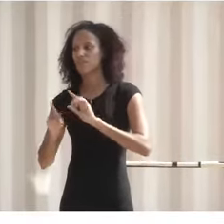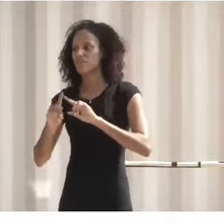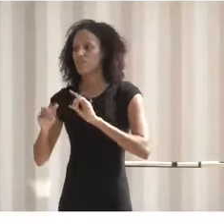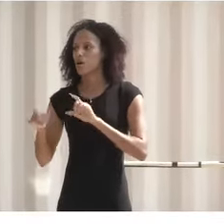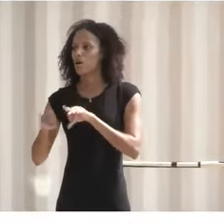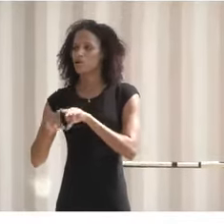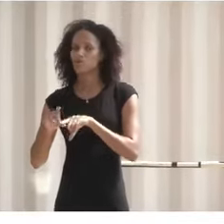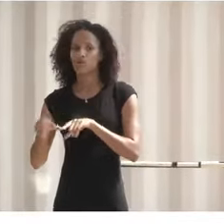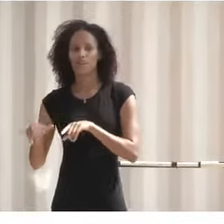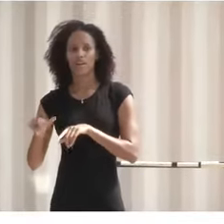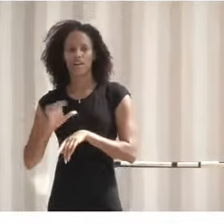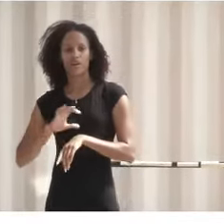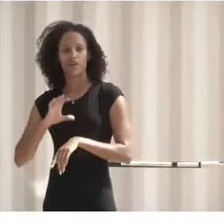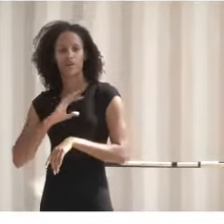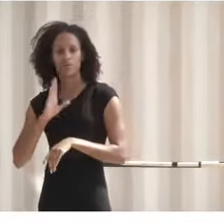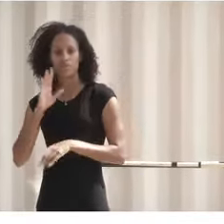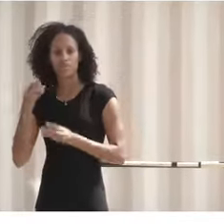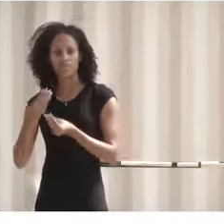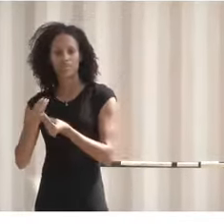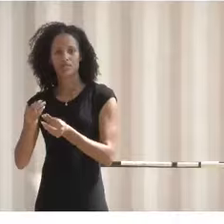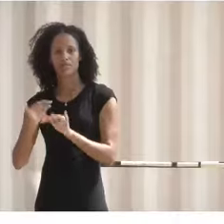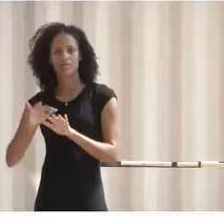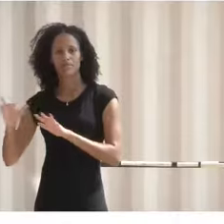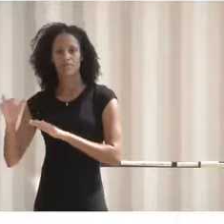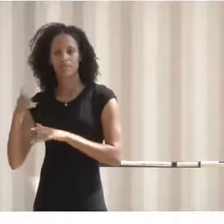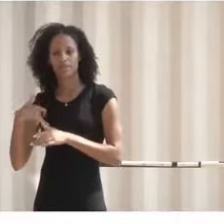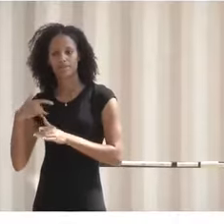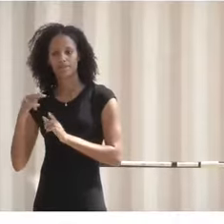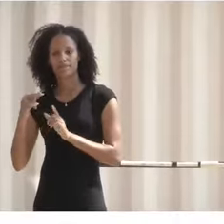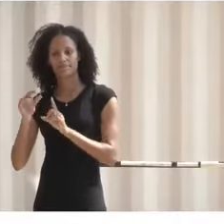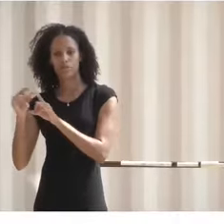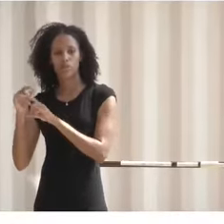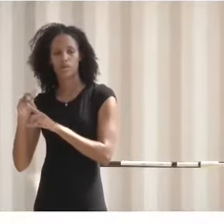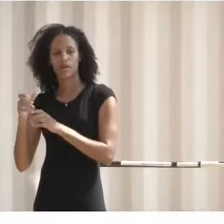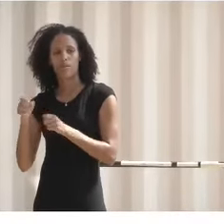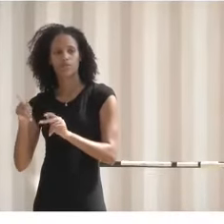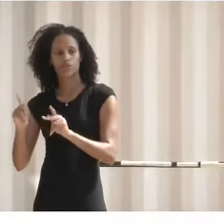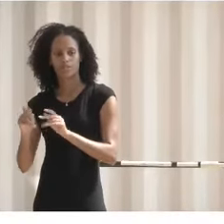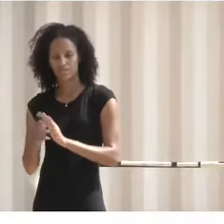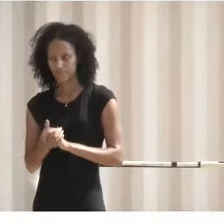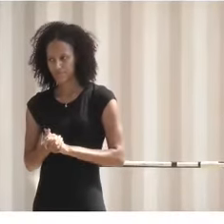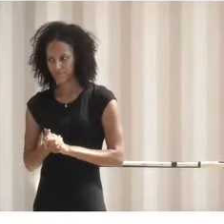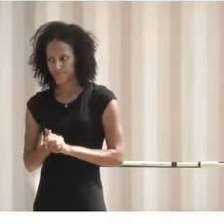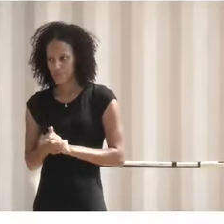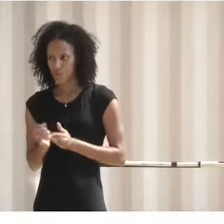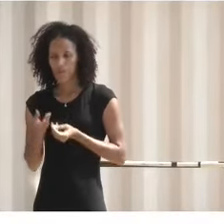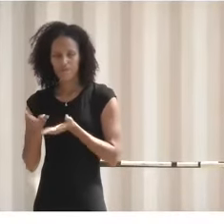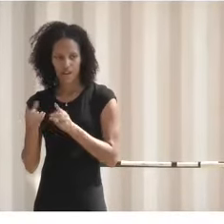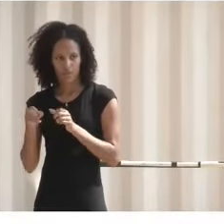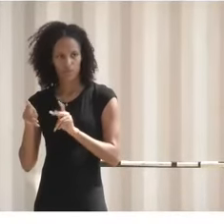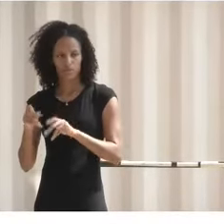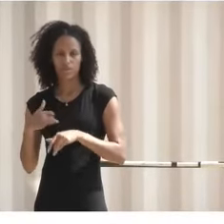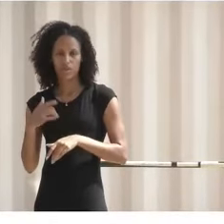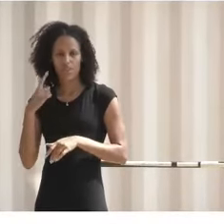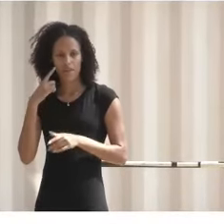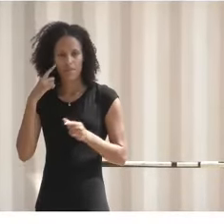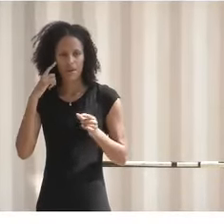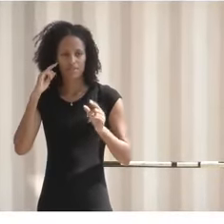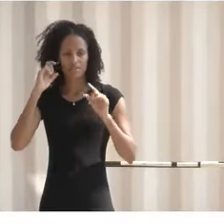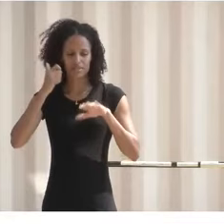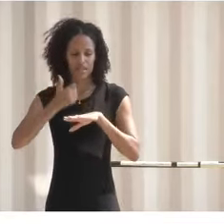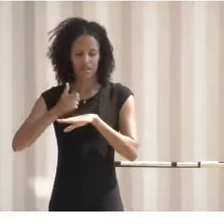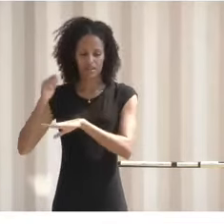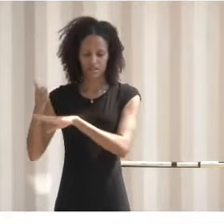also spell out the word opportunity. So I think that the idea or the mindset